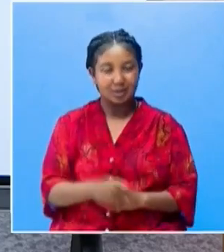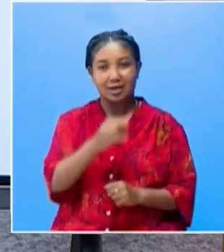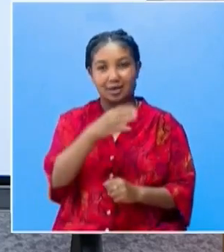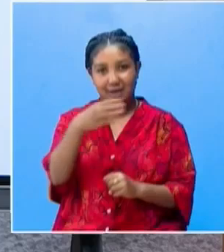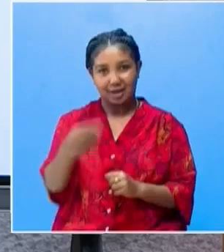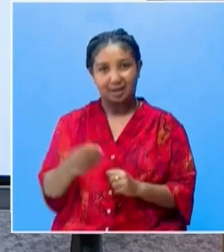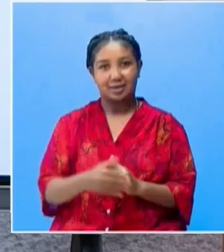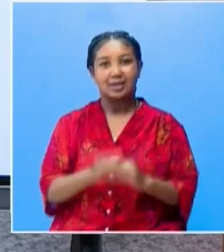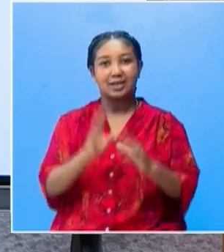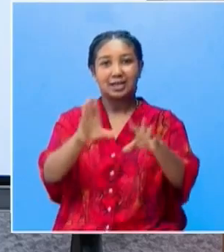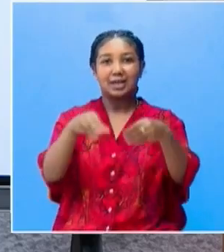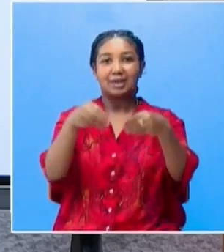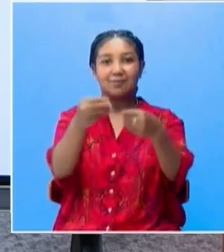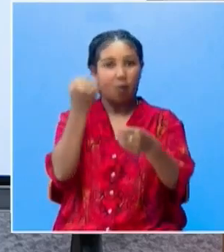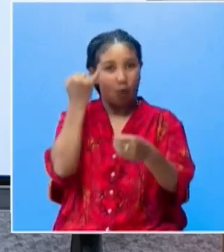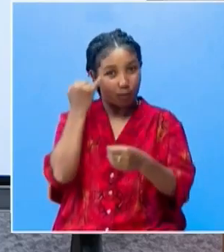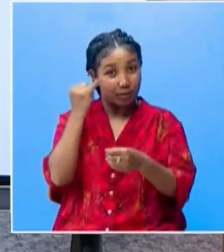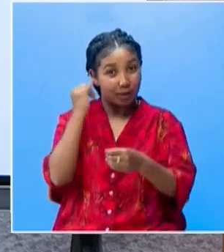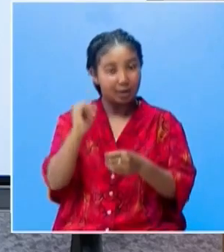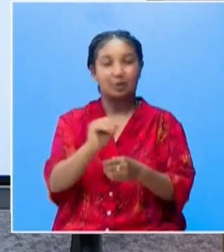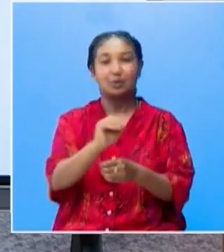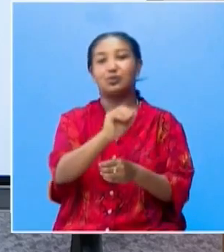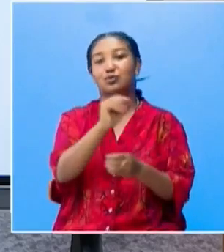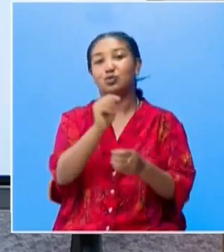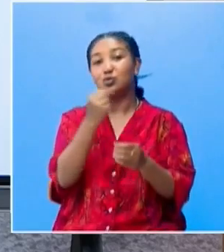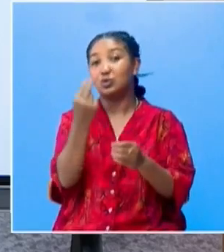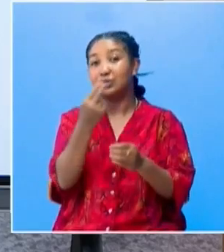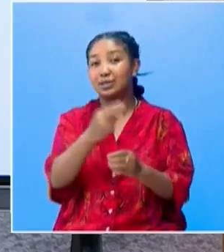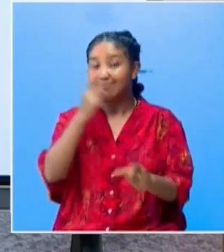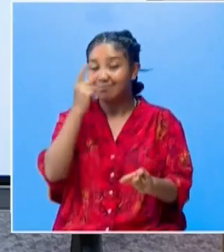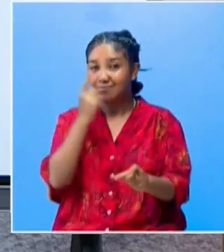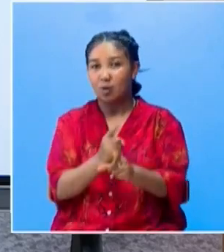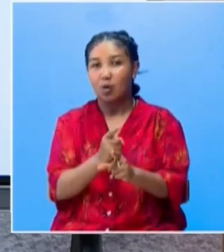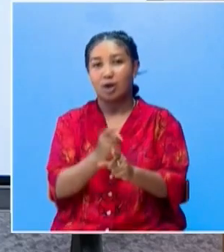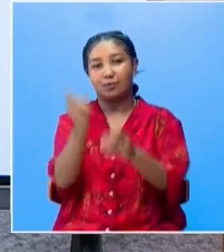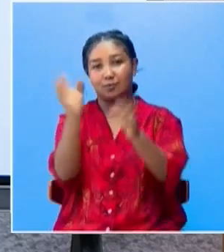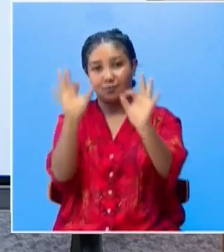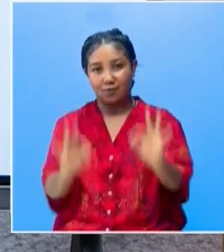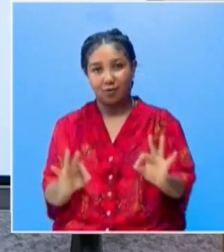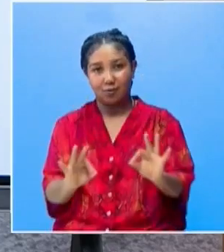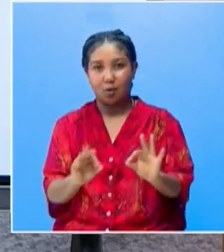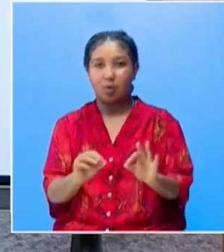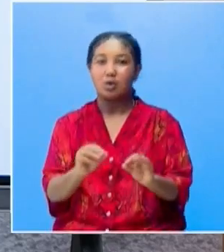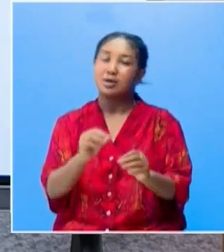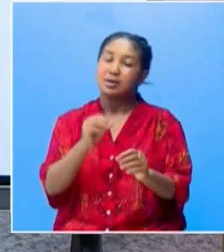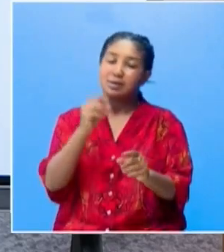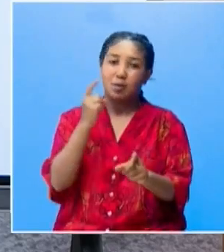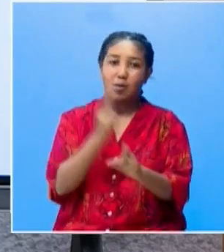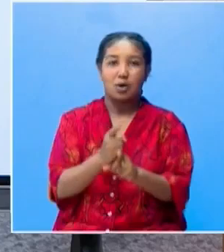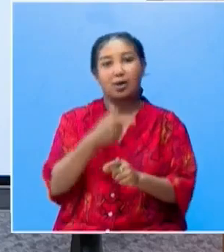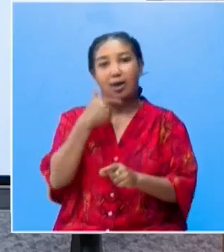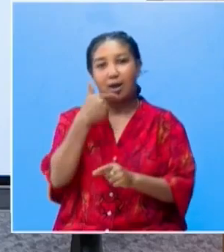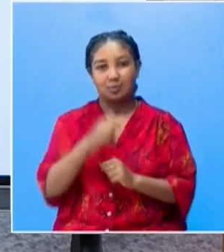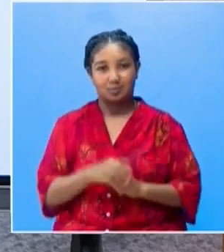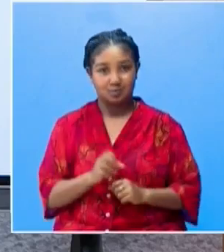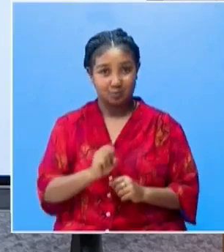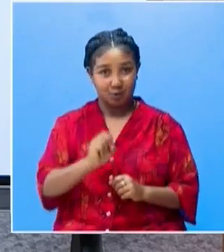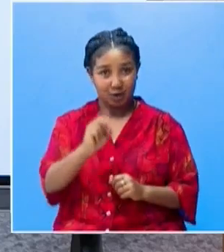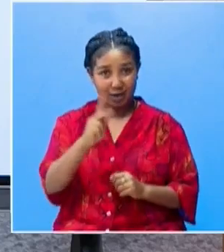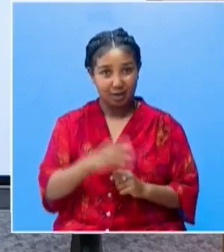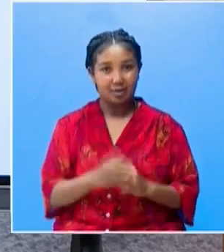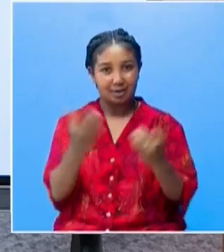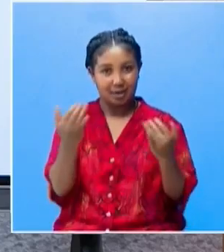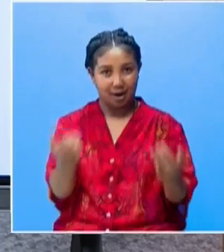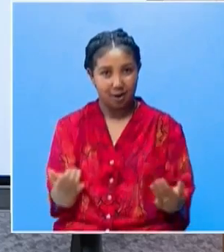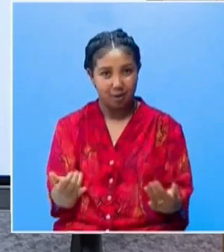and give an opinion using the correct form or the correct language item. Okay?